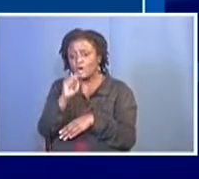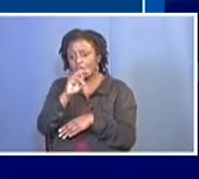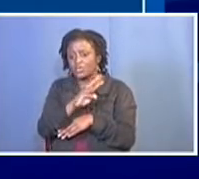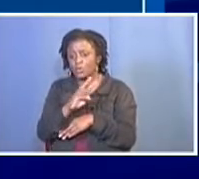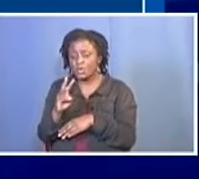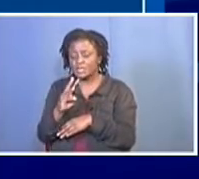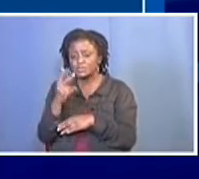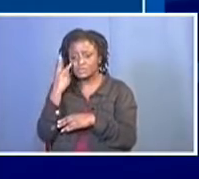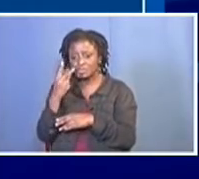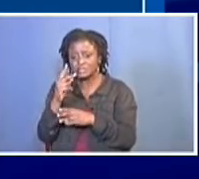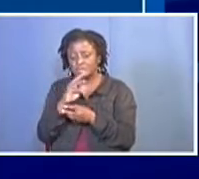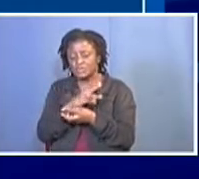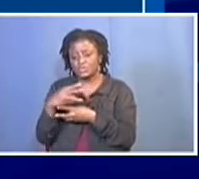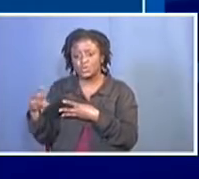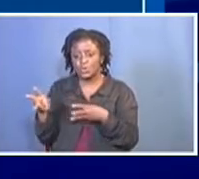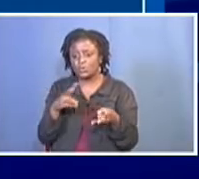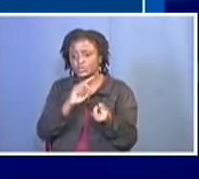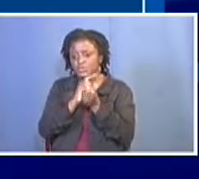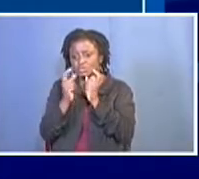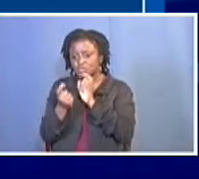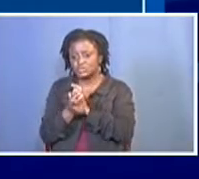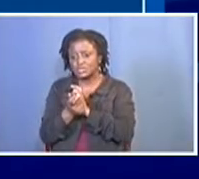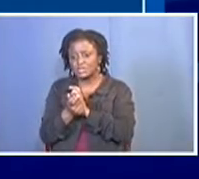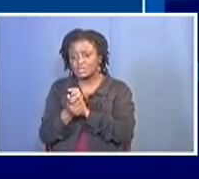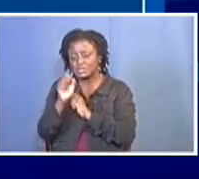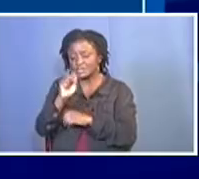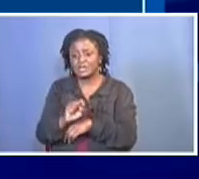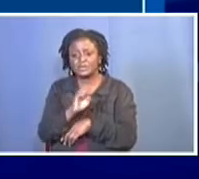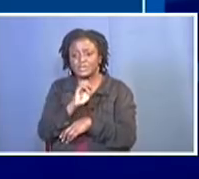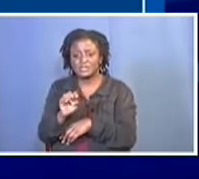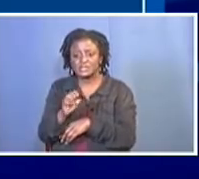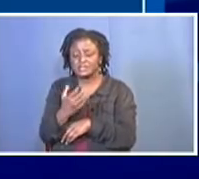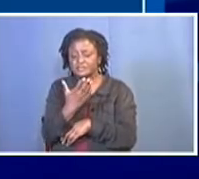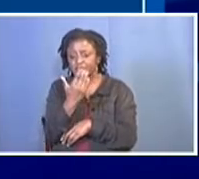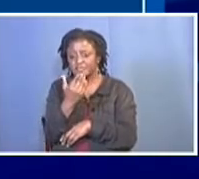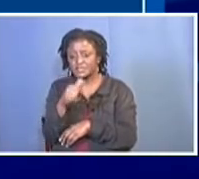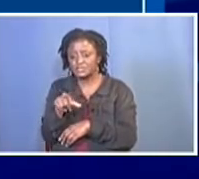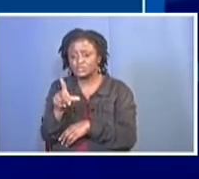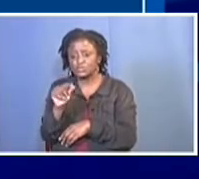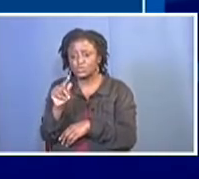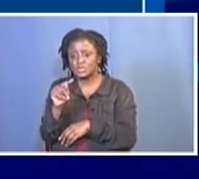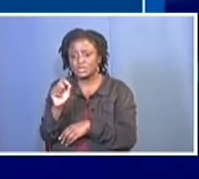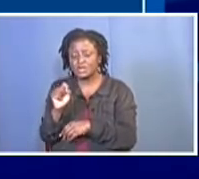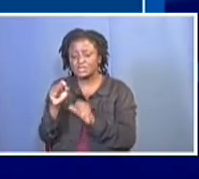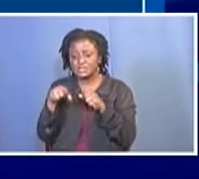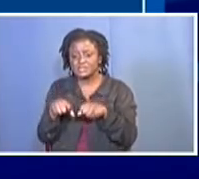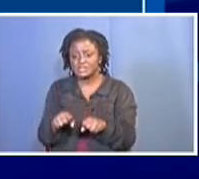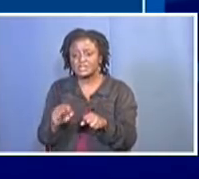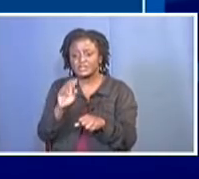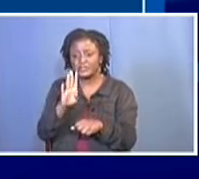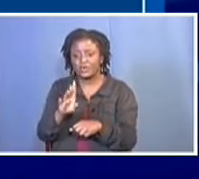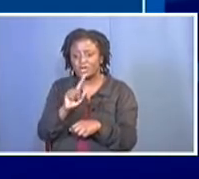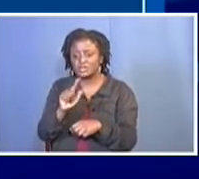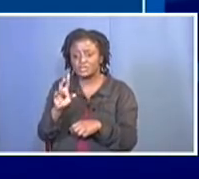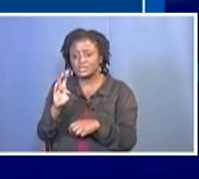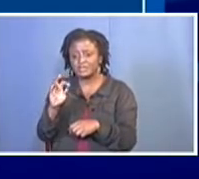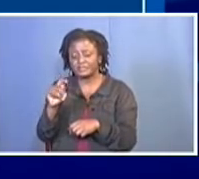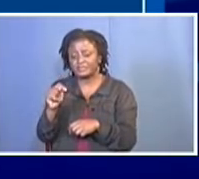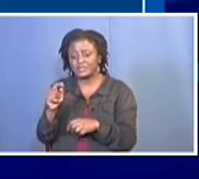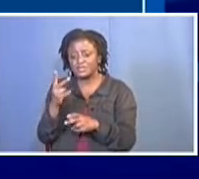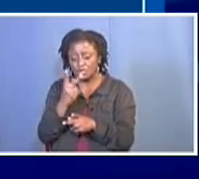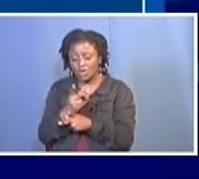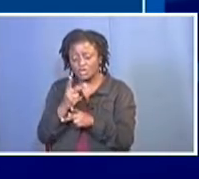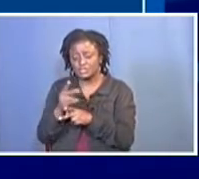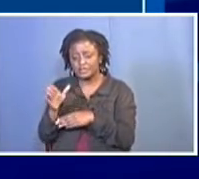rotate clockwise, becoming southeast at 15 to 20 knots, wave heights 4 to 7 feet, meaning caution flags in place for boaters on Thursday